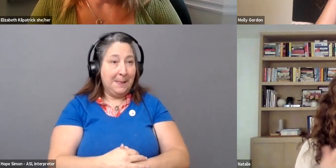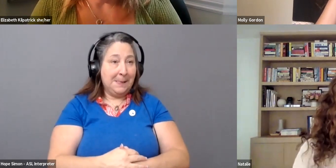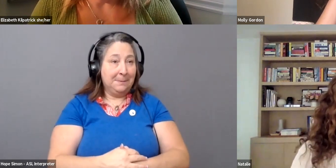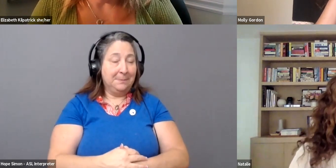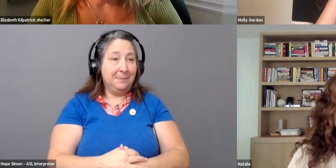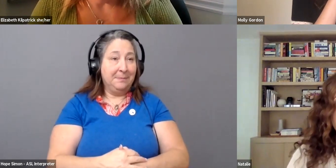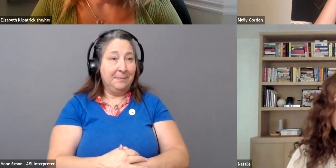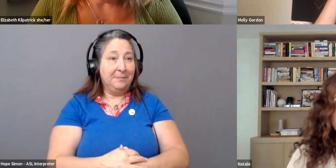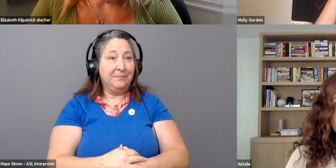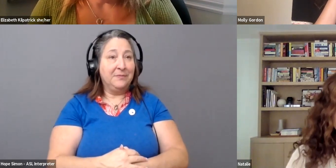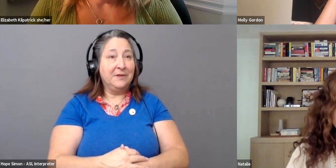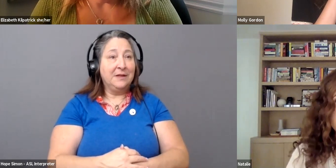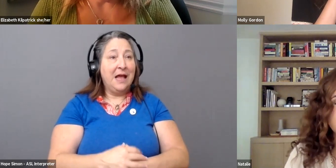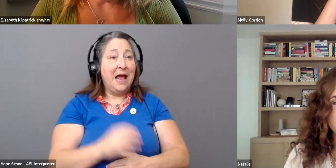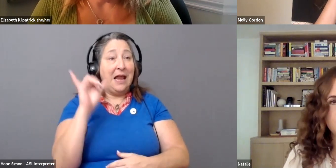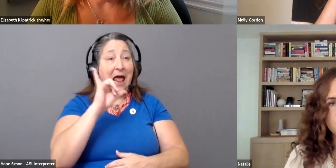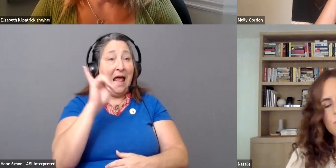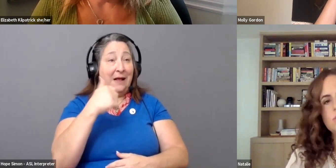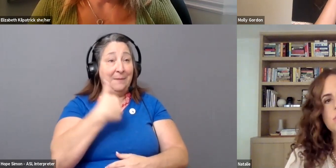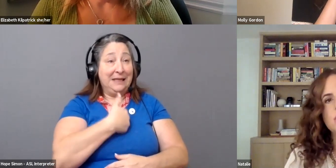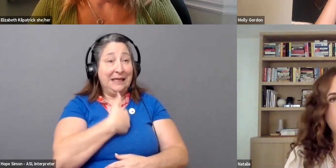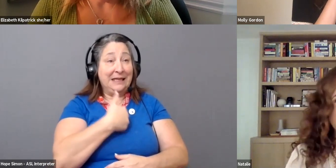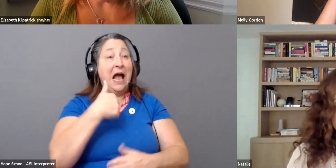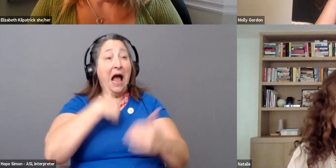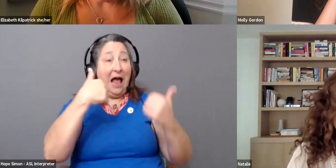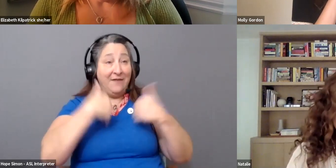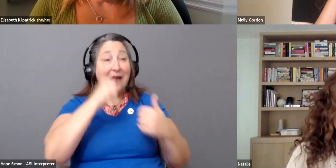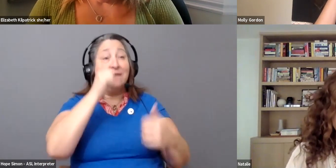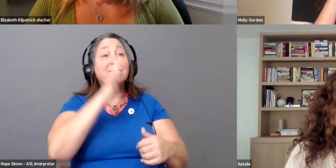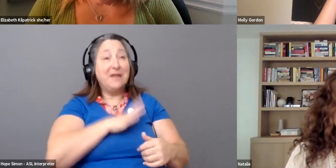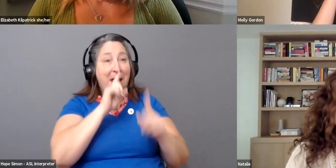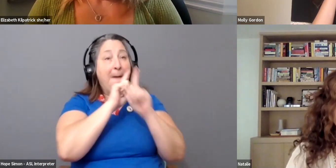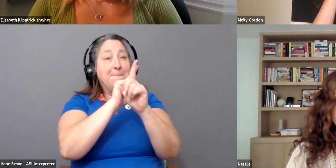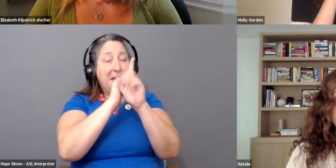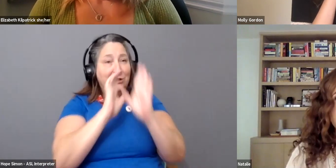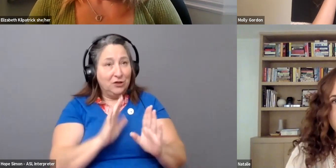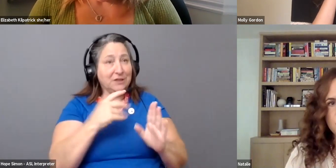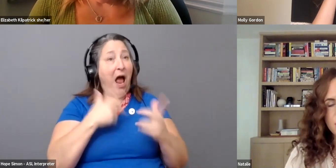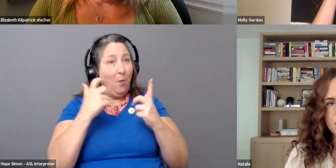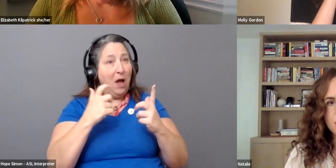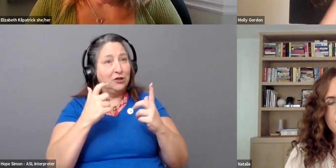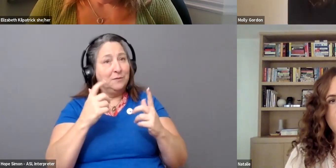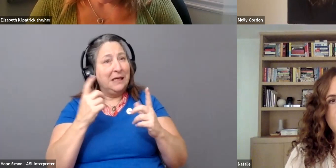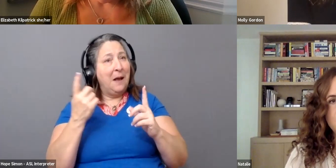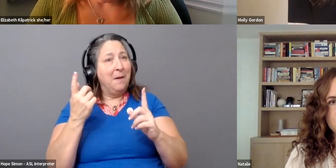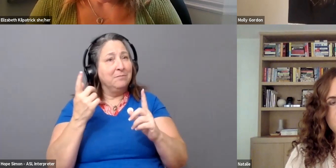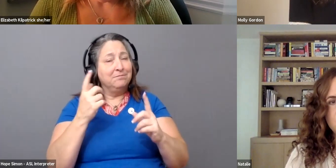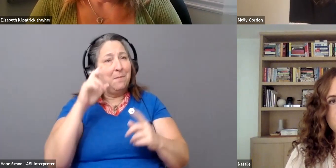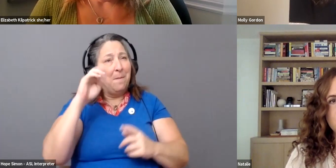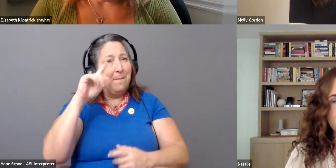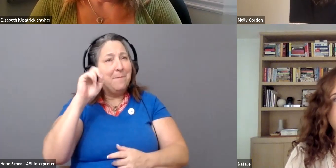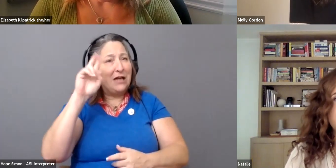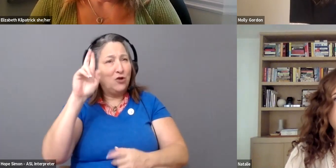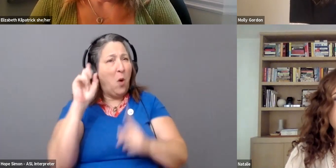want to be, you know, I've had female mentors. I want to be a mentor to someone else, and as many women that I can